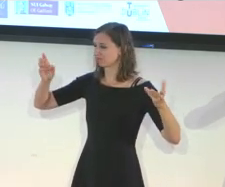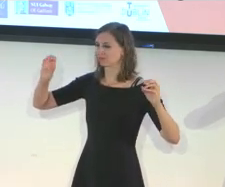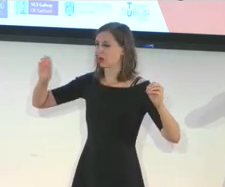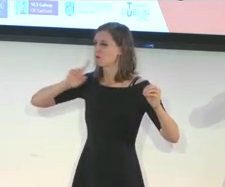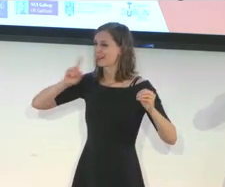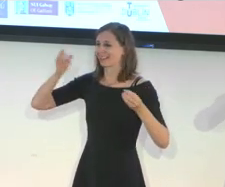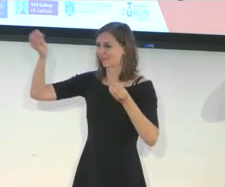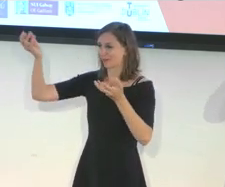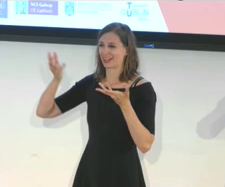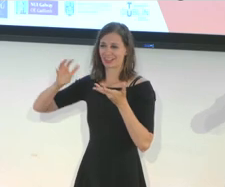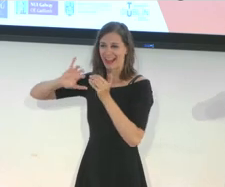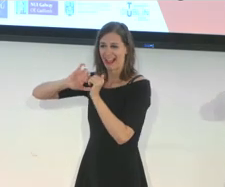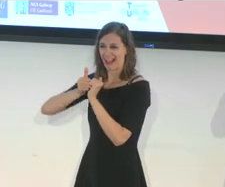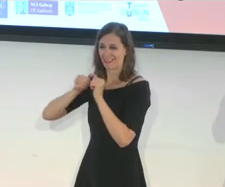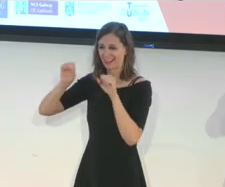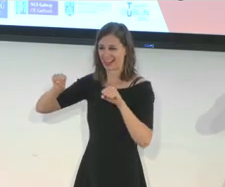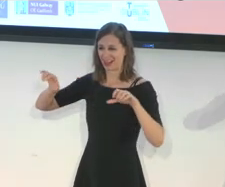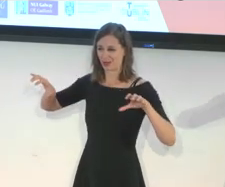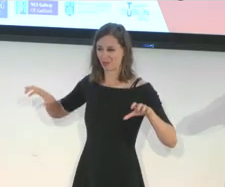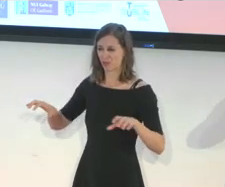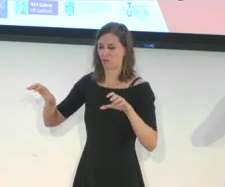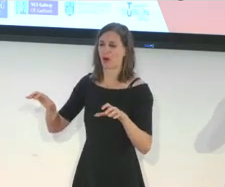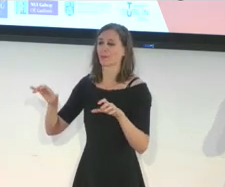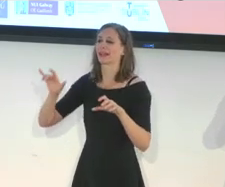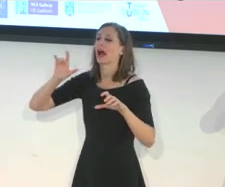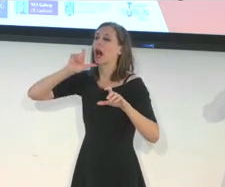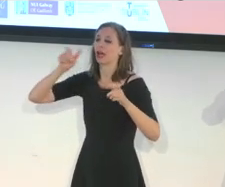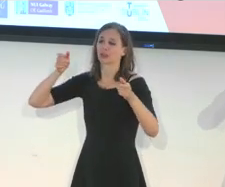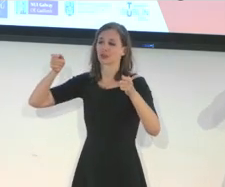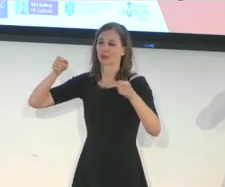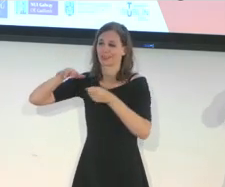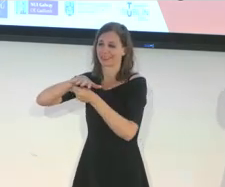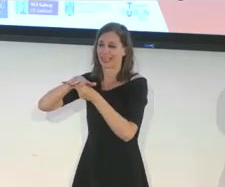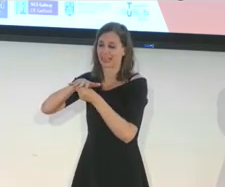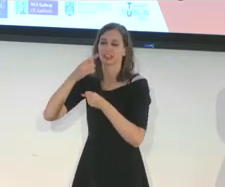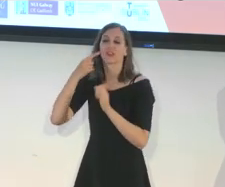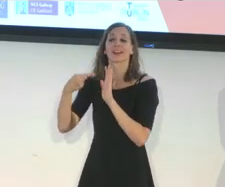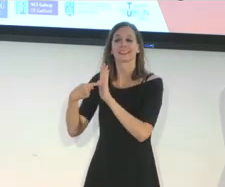information on how they perform in uncontrolled settings. So for example, if I try to